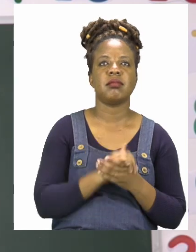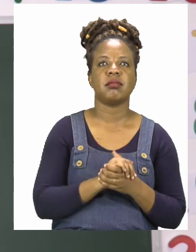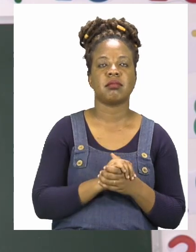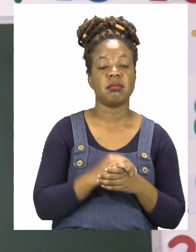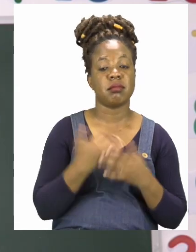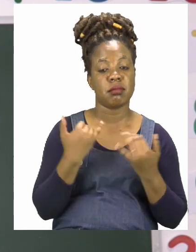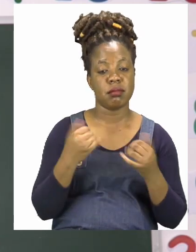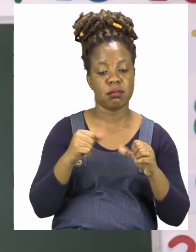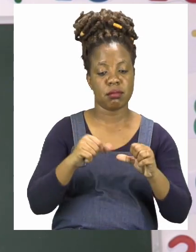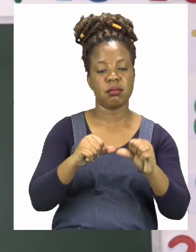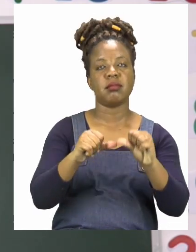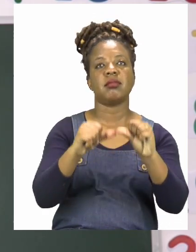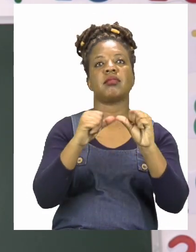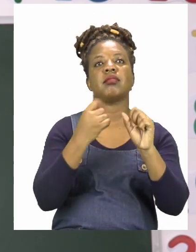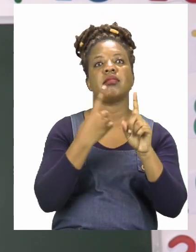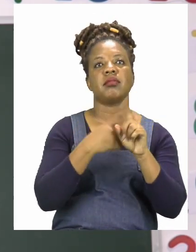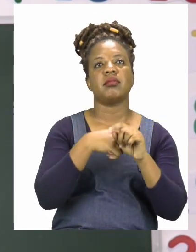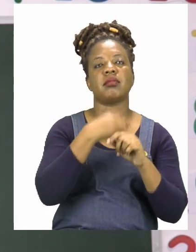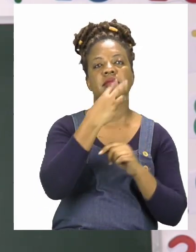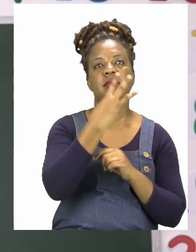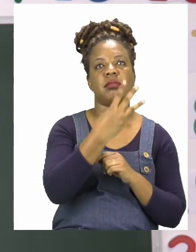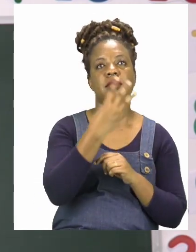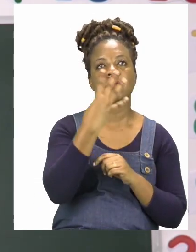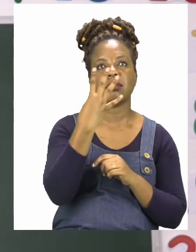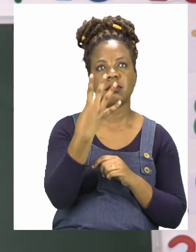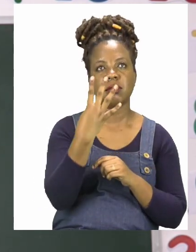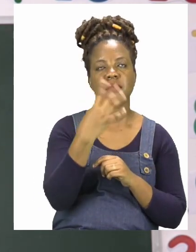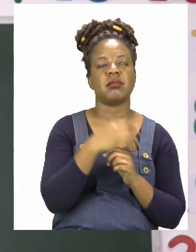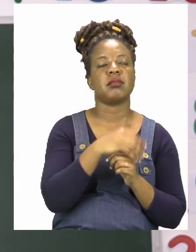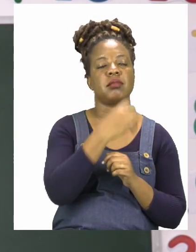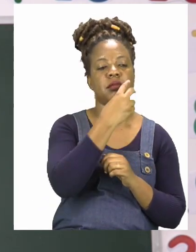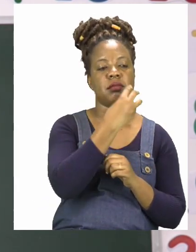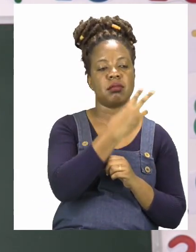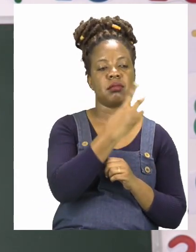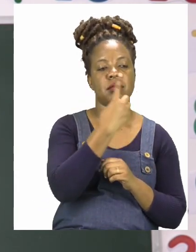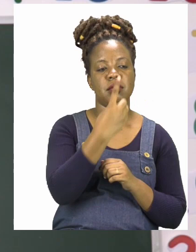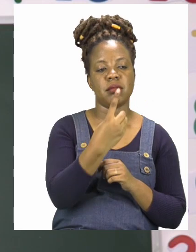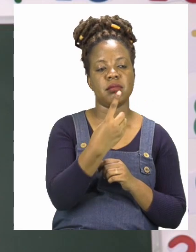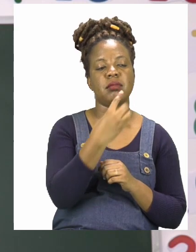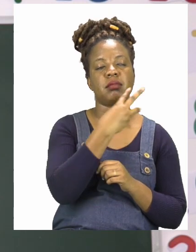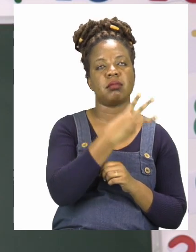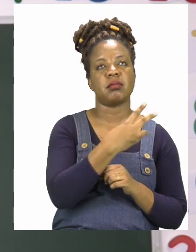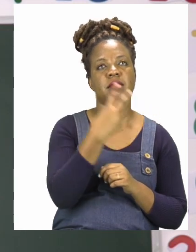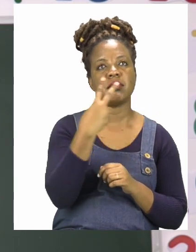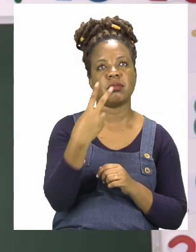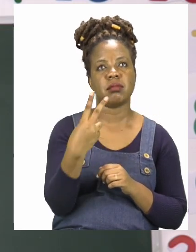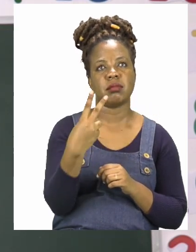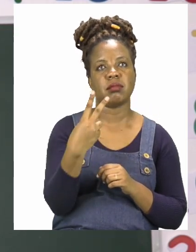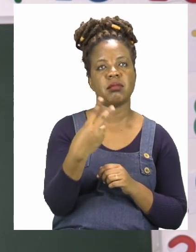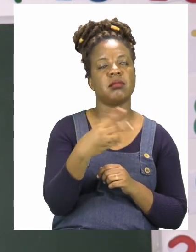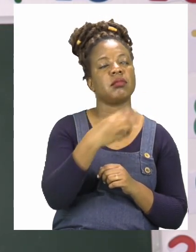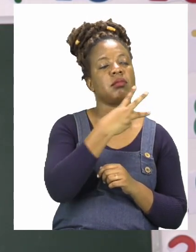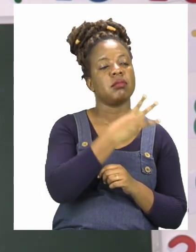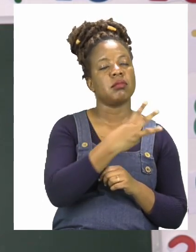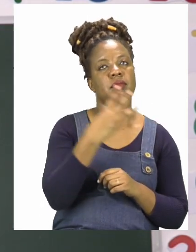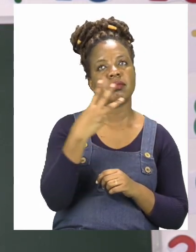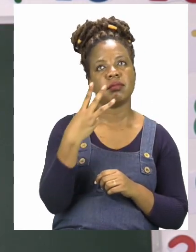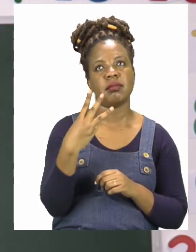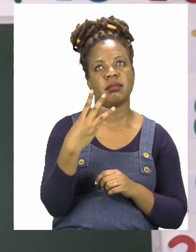can count going forward. 31, 32,